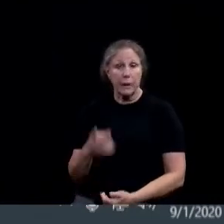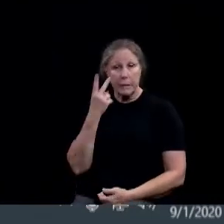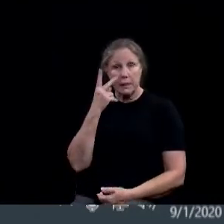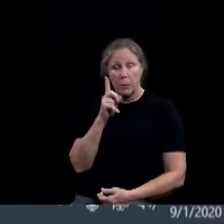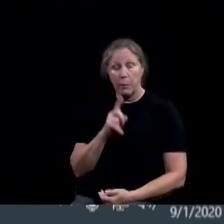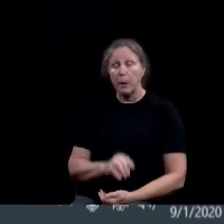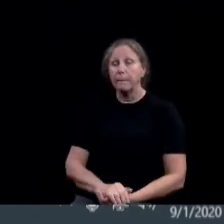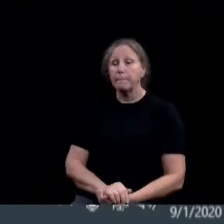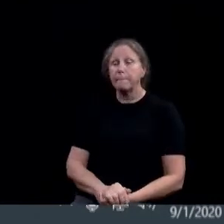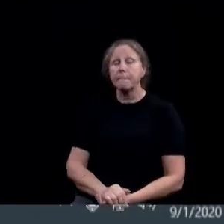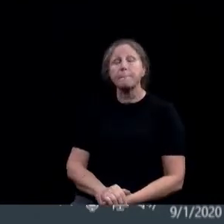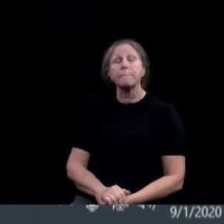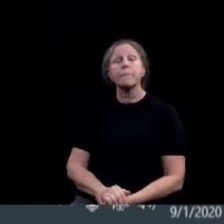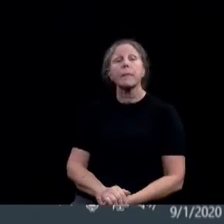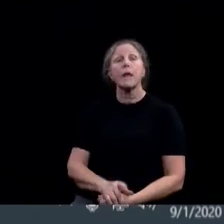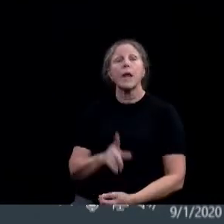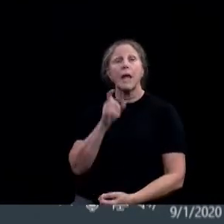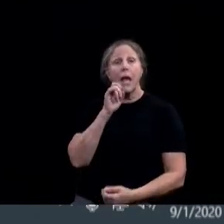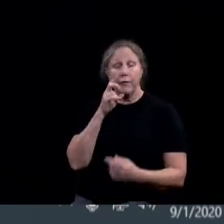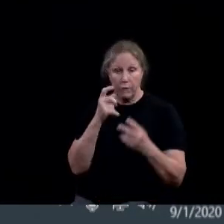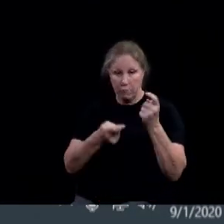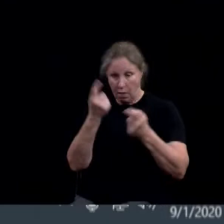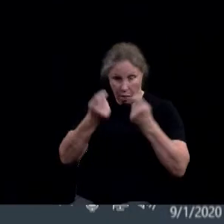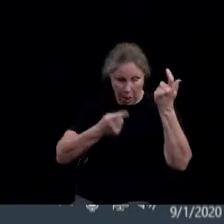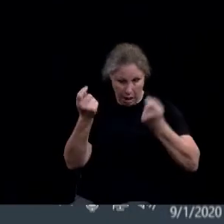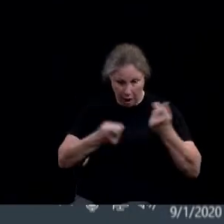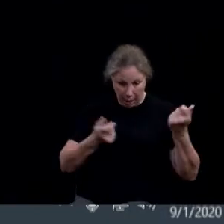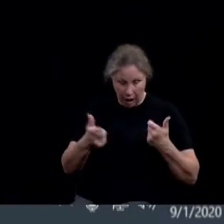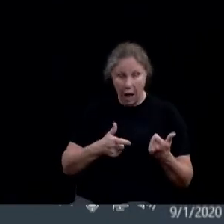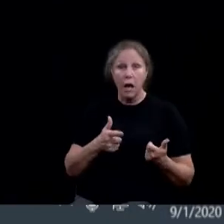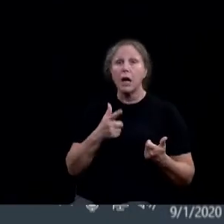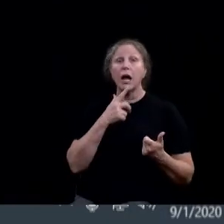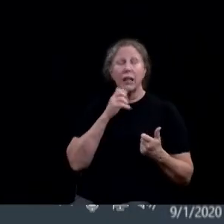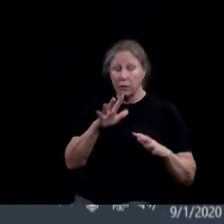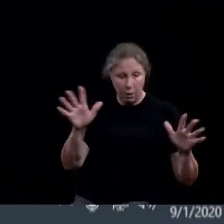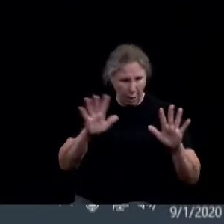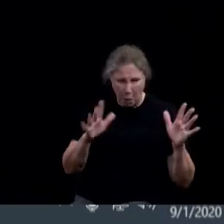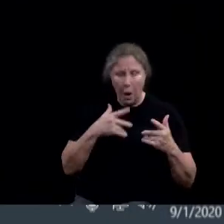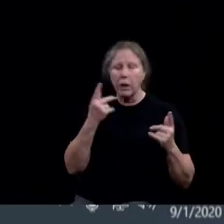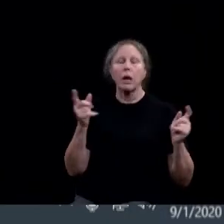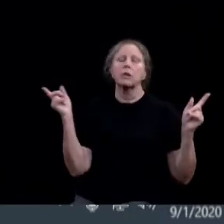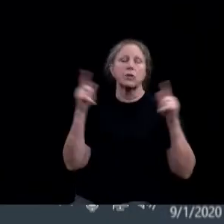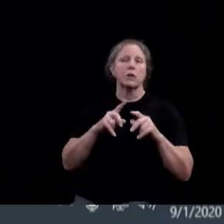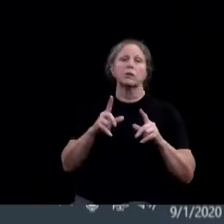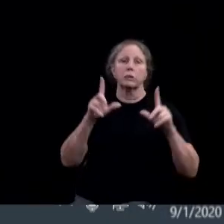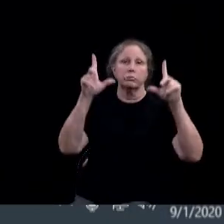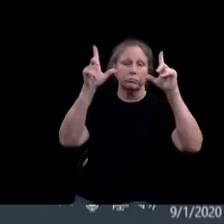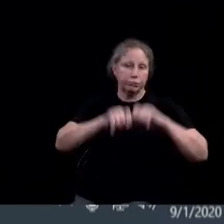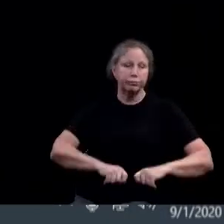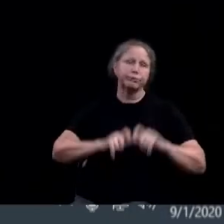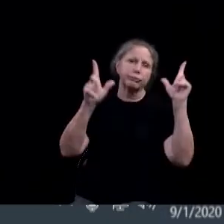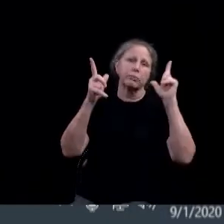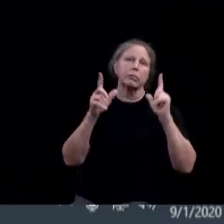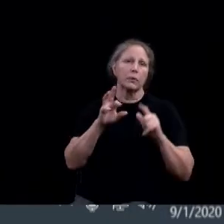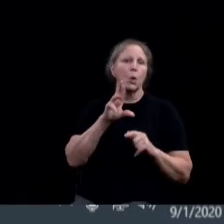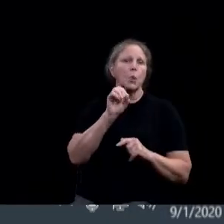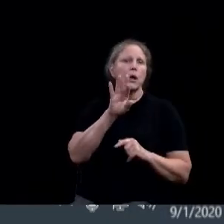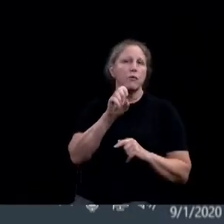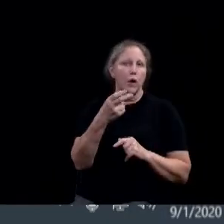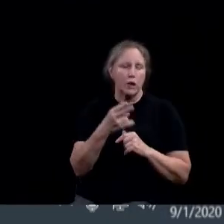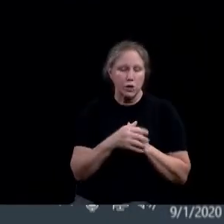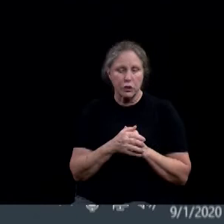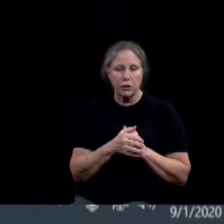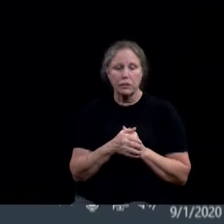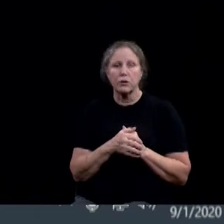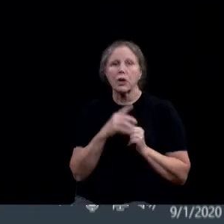can always just reload, or you can always just refresh your browser as well. There's no need to go back and try to reset things to default. You can